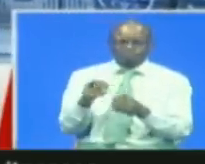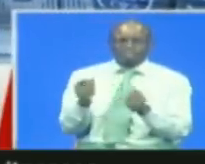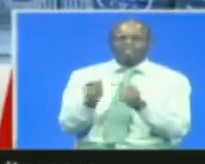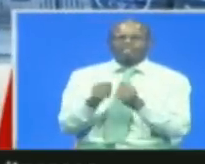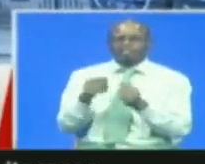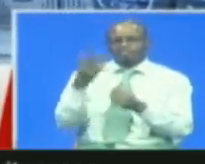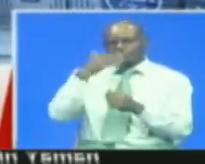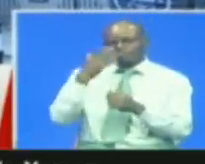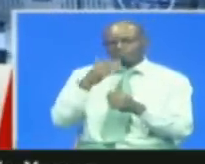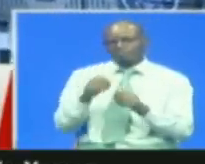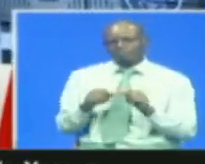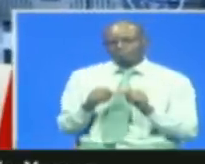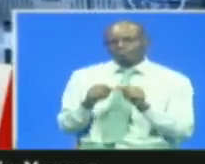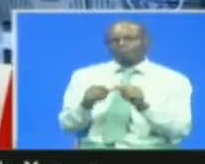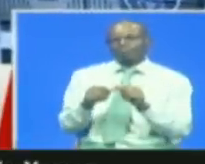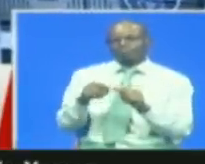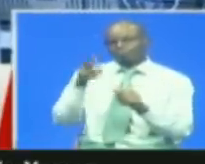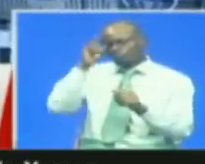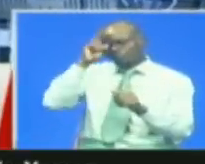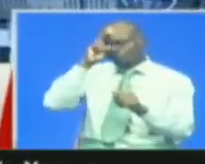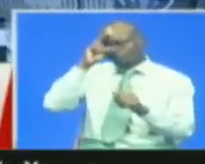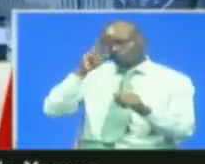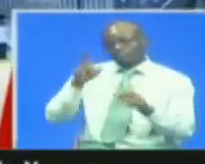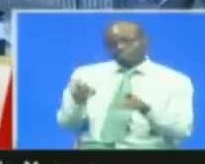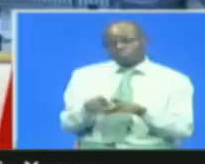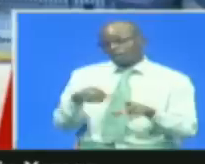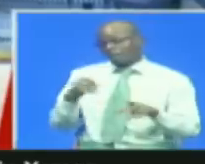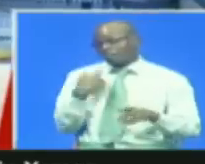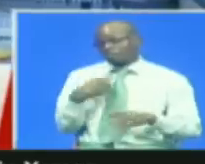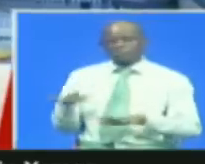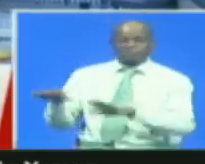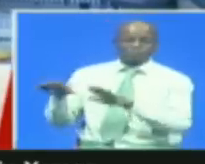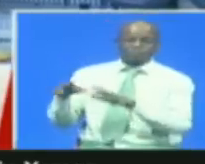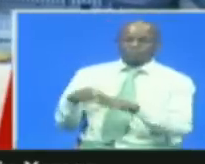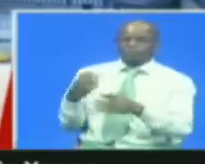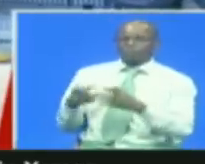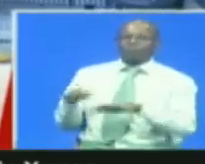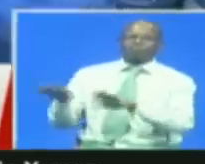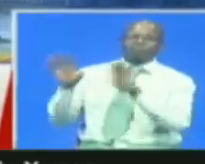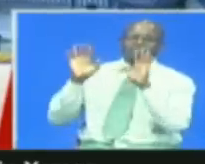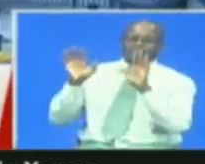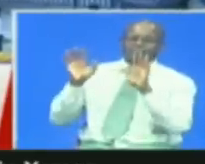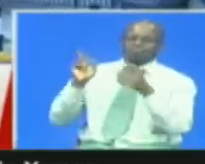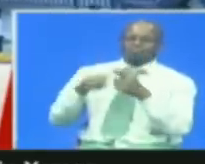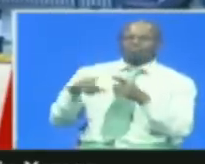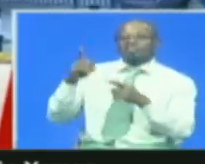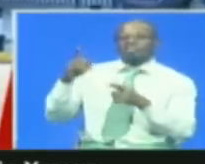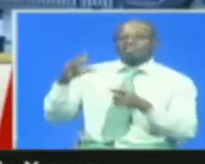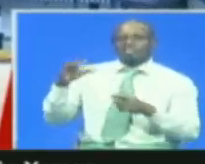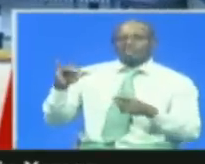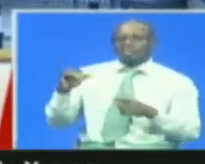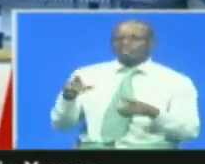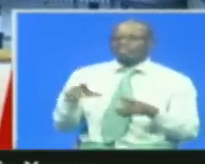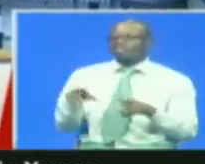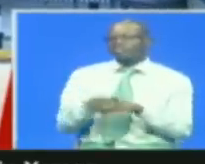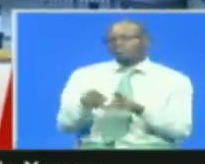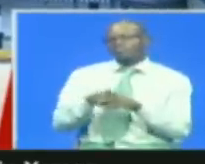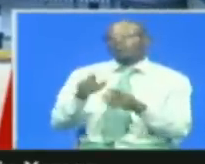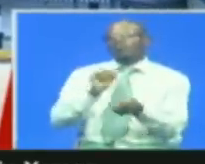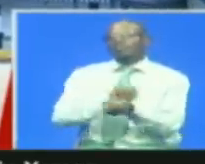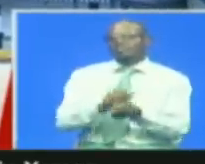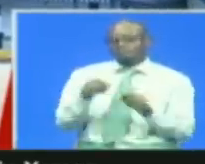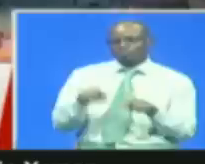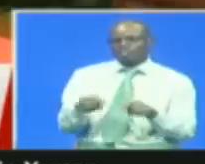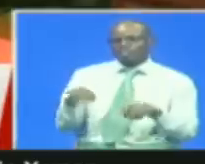also reports that three others who did not surrender to the DCI and who failed to secure anticipatory bail were arrested today at the Milimani